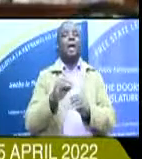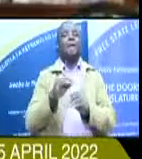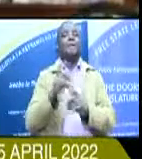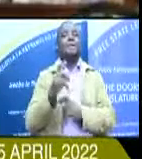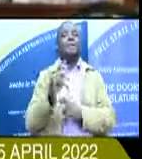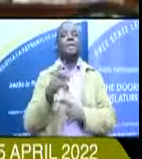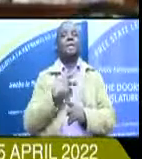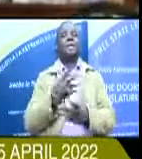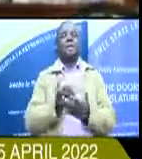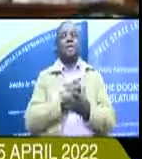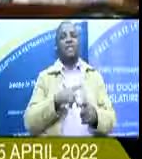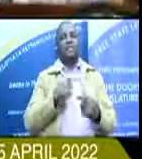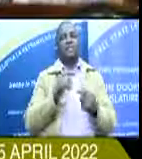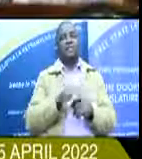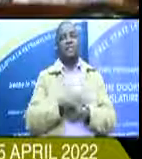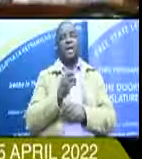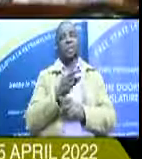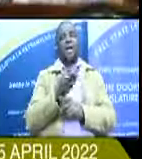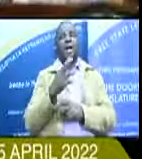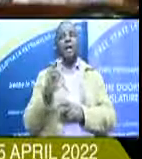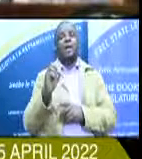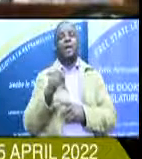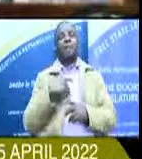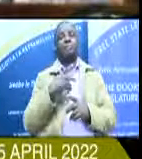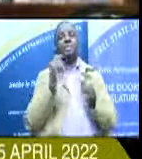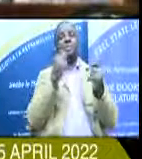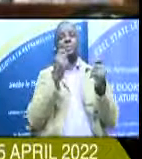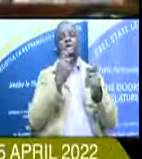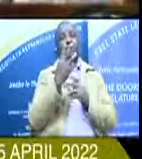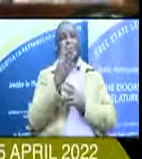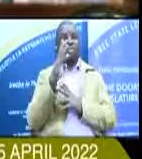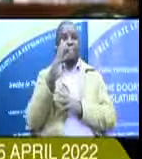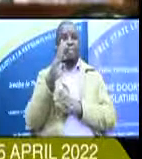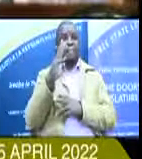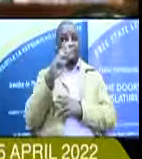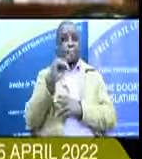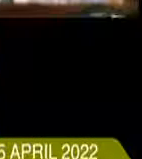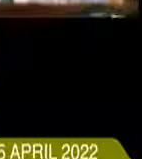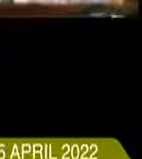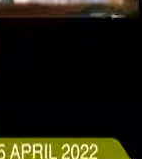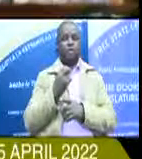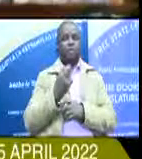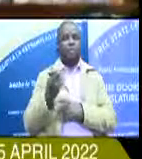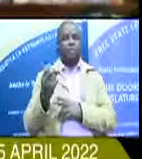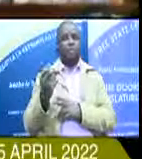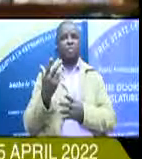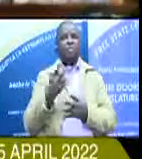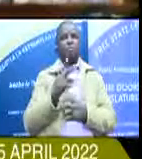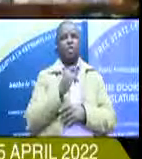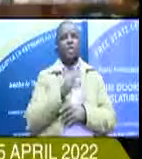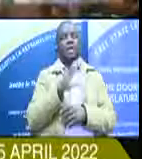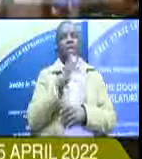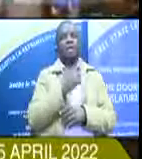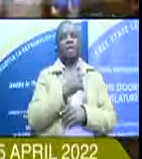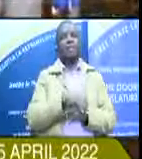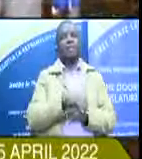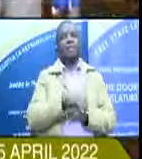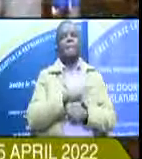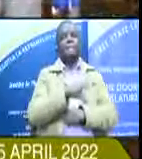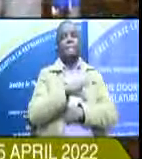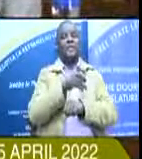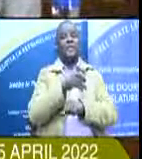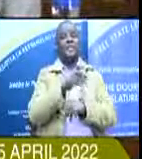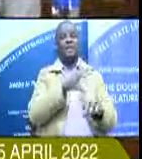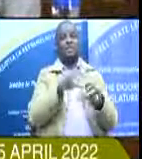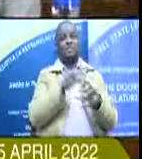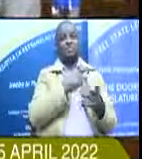national commemoration of the World TB Day was on the 24th of March 2022 in the Northern Cape. The provincial